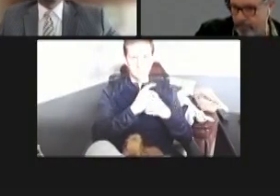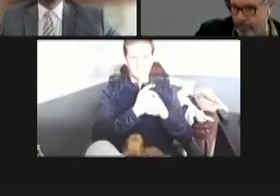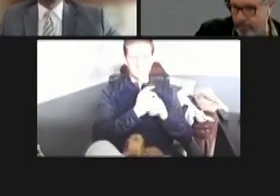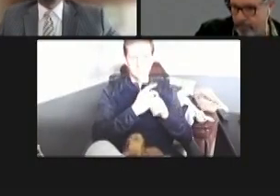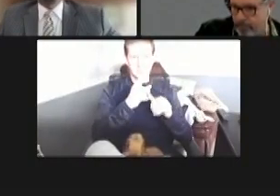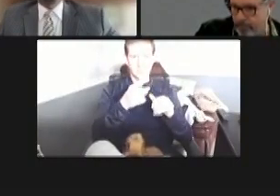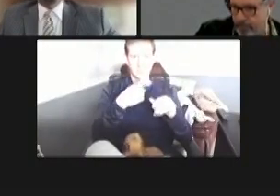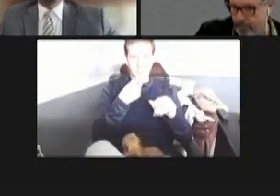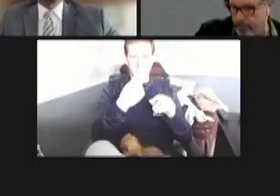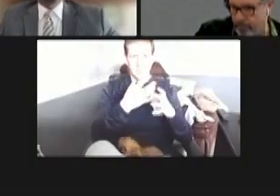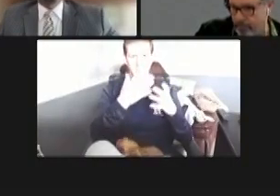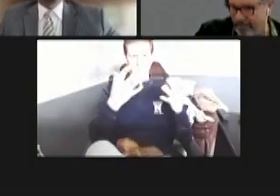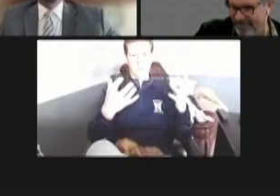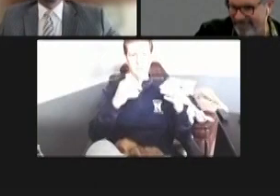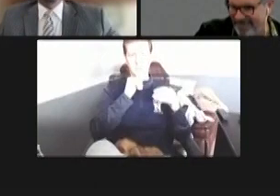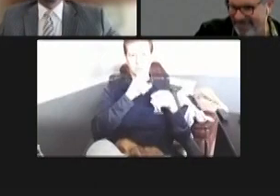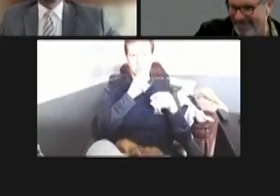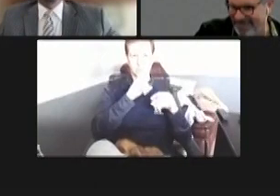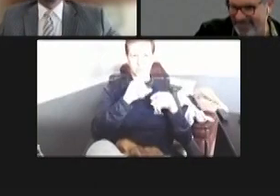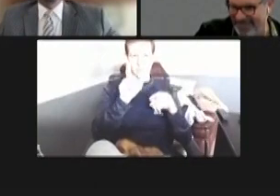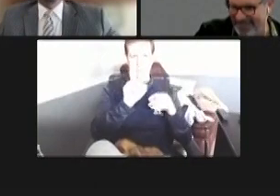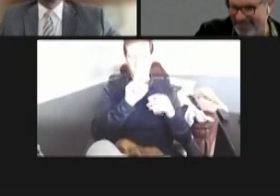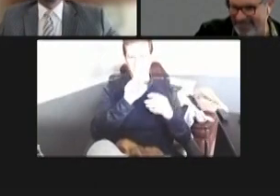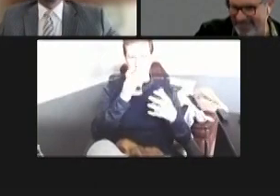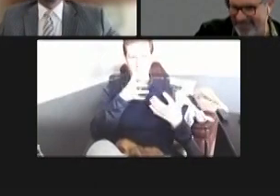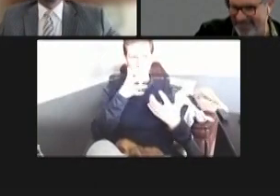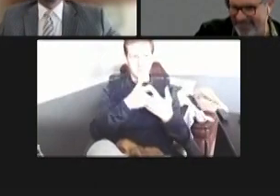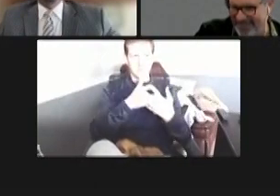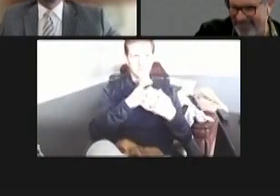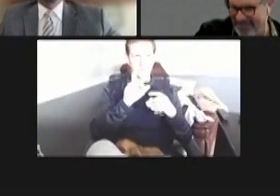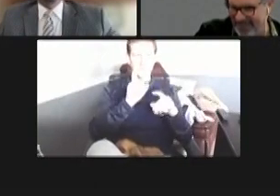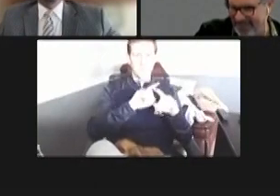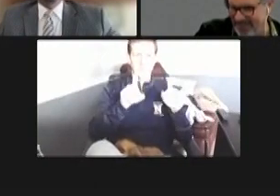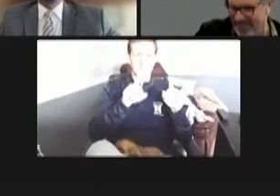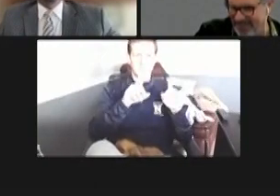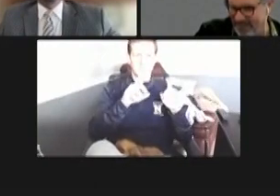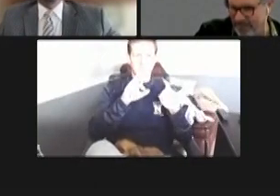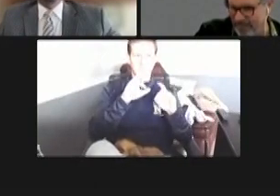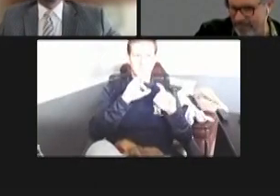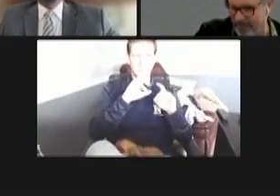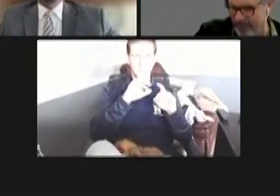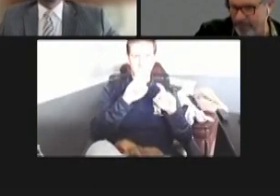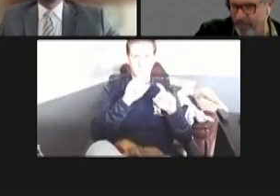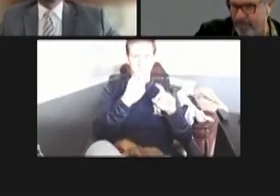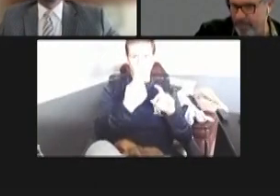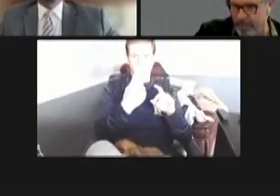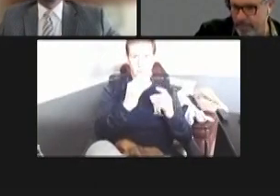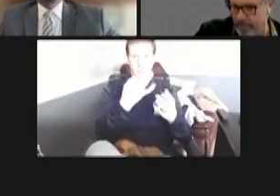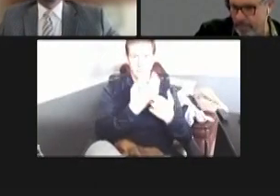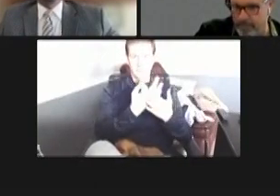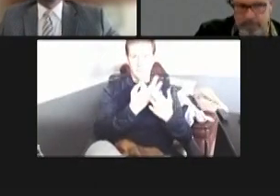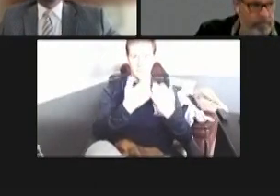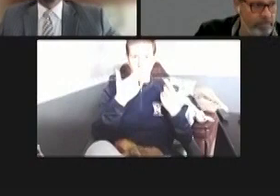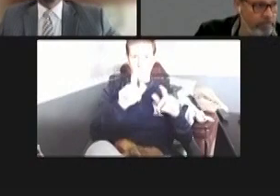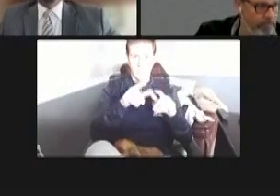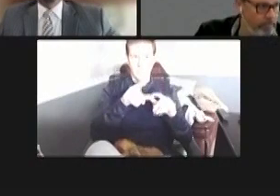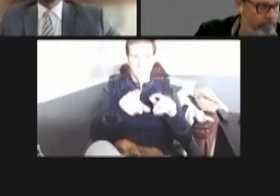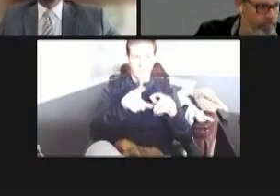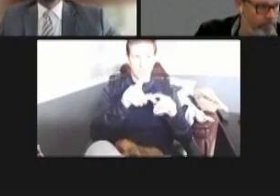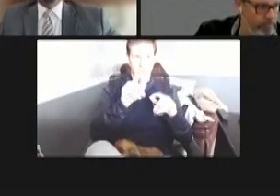You said a lot, so I'm not sure where this fits, but does one of the funds allow you to